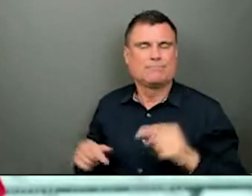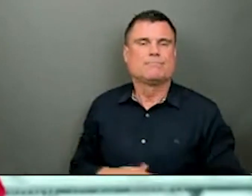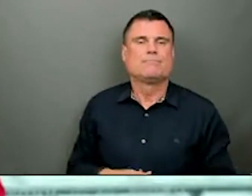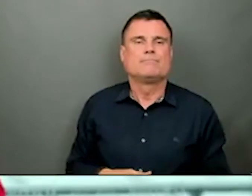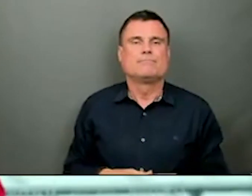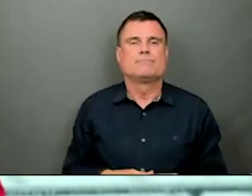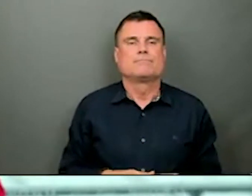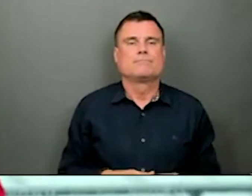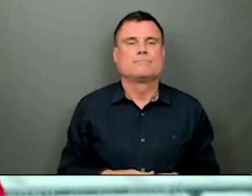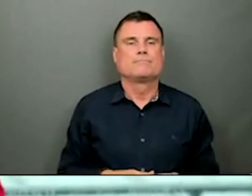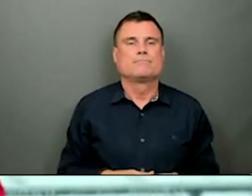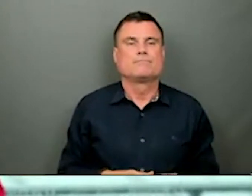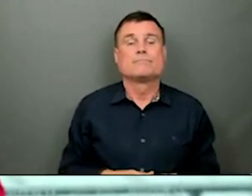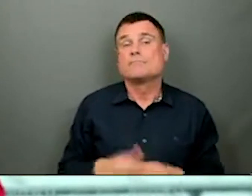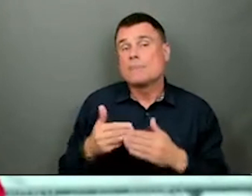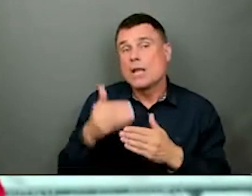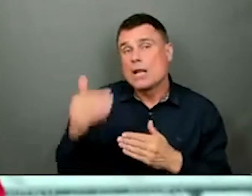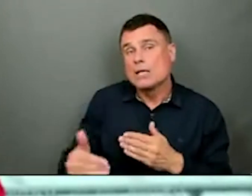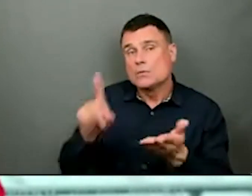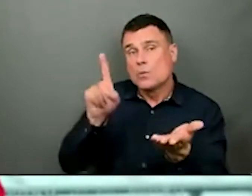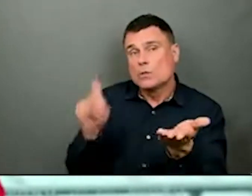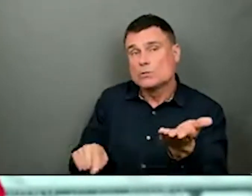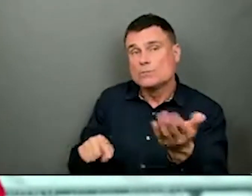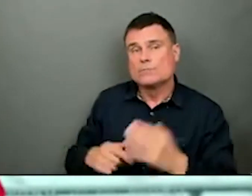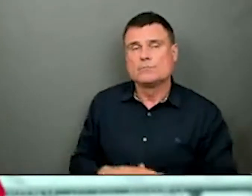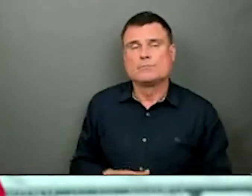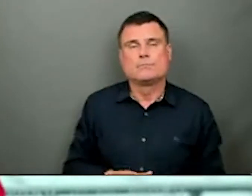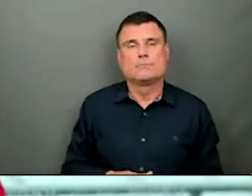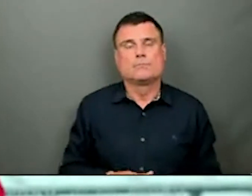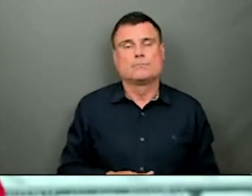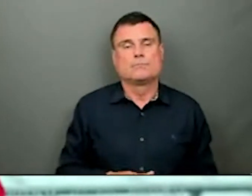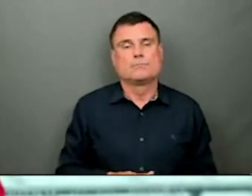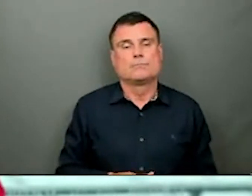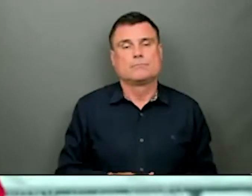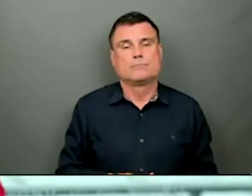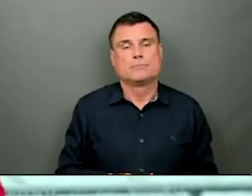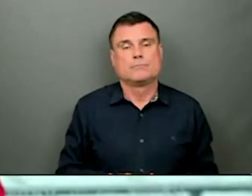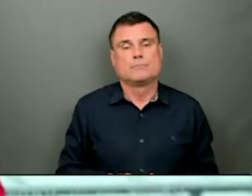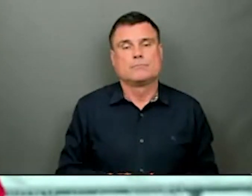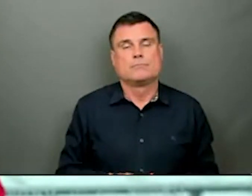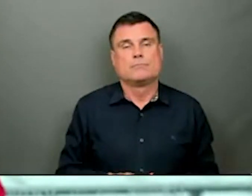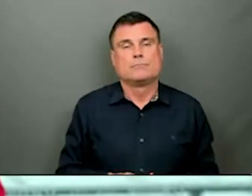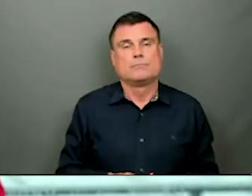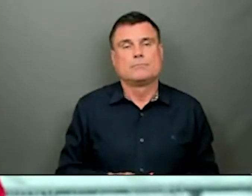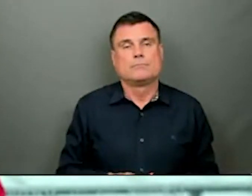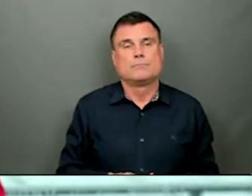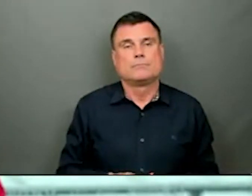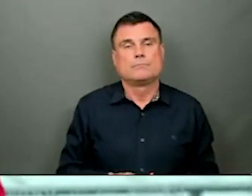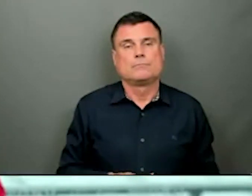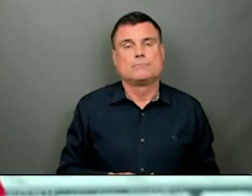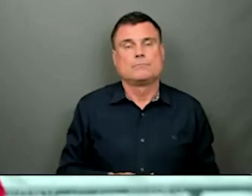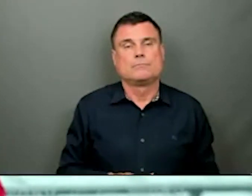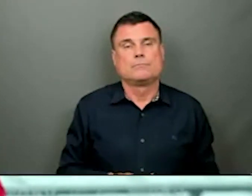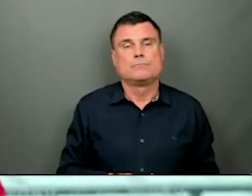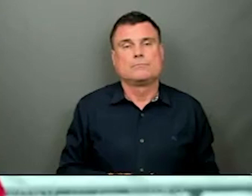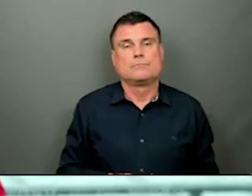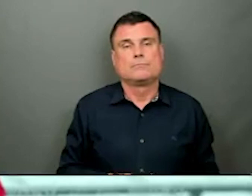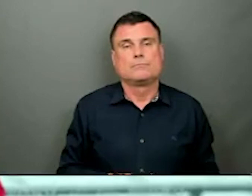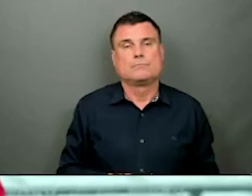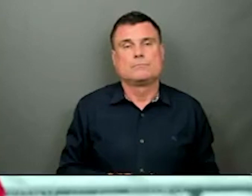give us any indication what significantly earlier than Canada Day might look like in your mind for everyone getting one